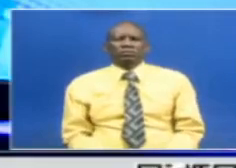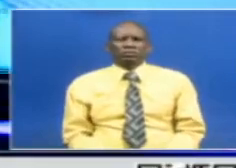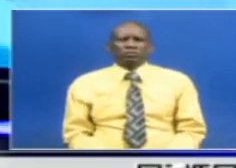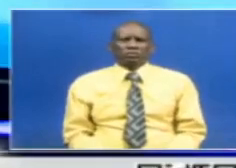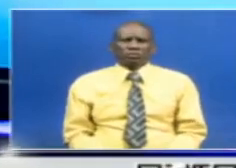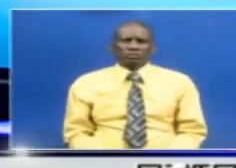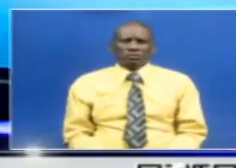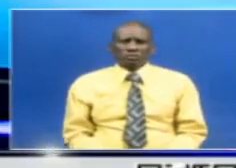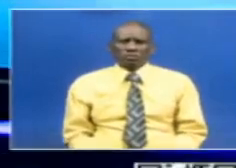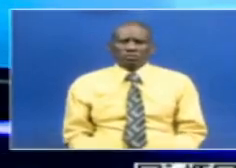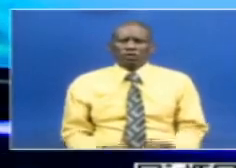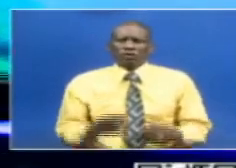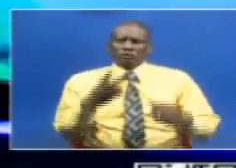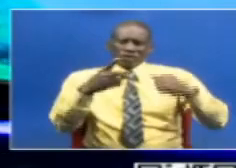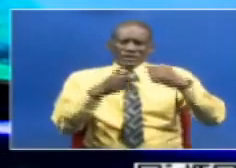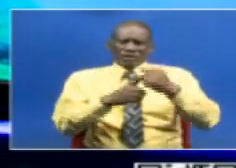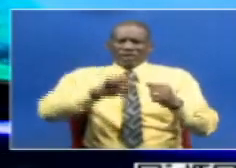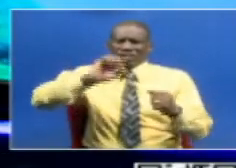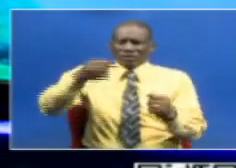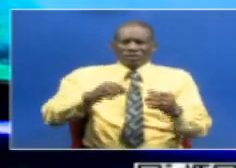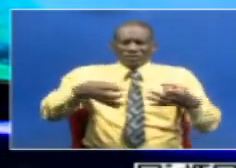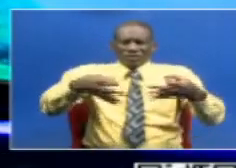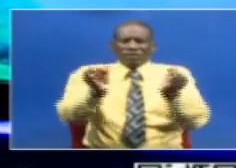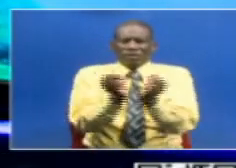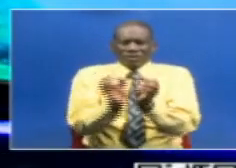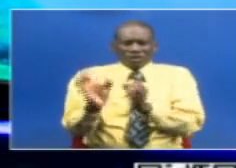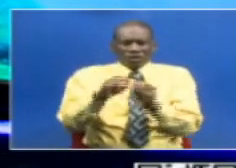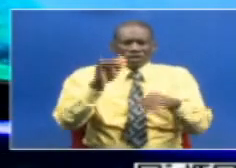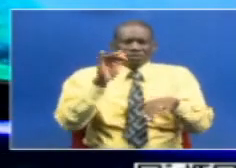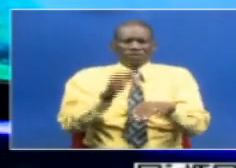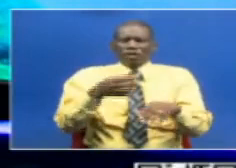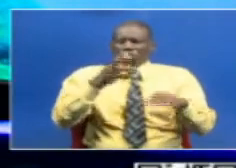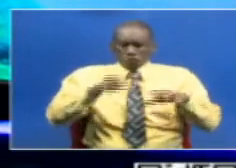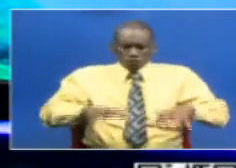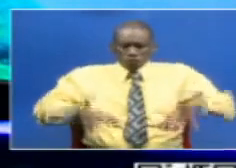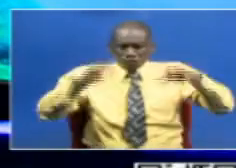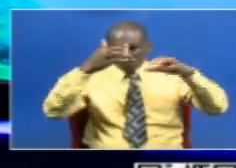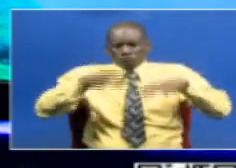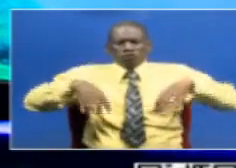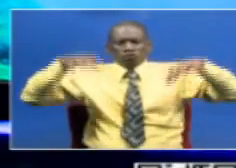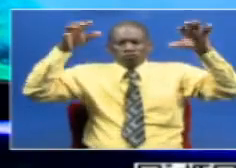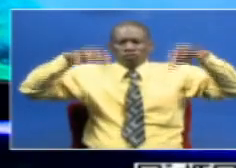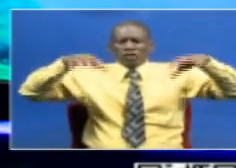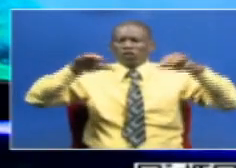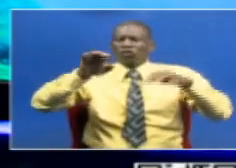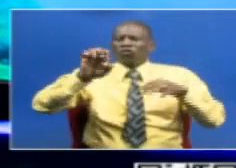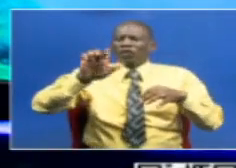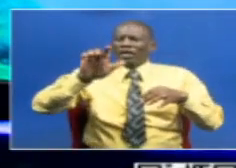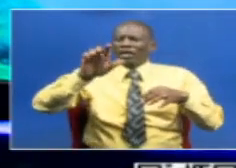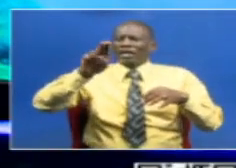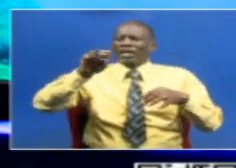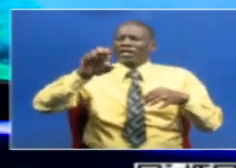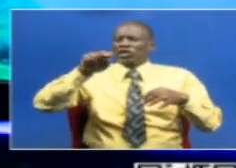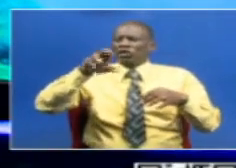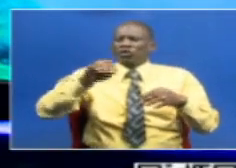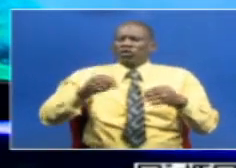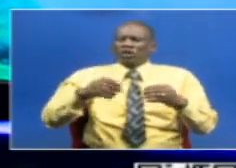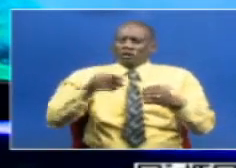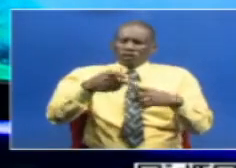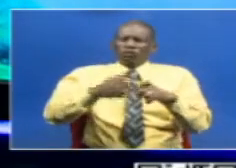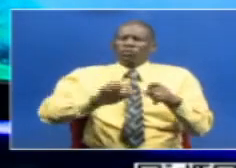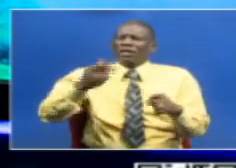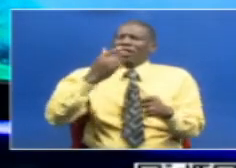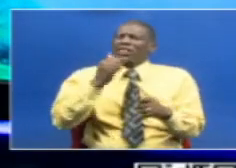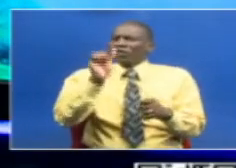Over 26,000 families across the country have been affected by floods as a result of El Nino, according to Kenya Red Cross Society. The counties